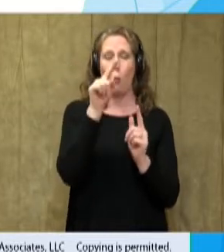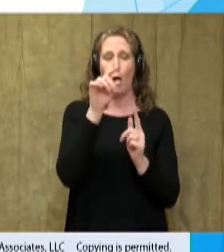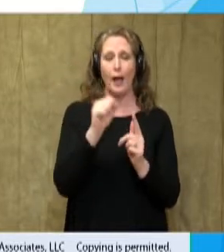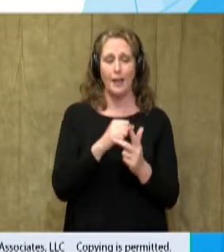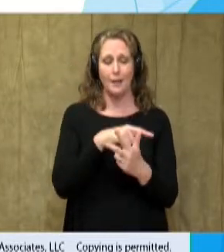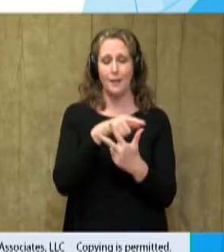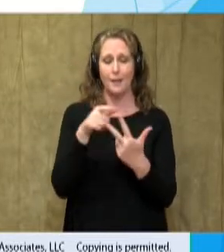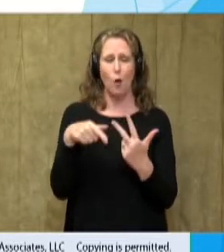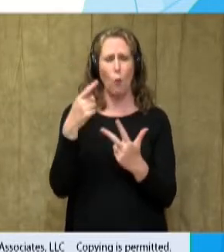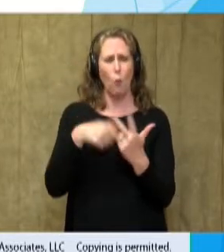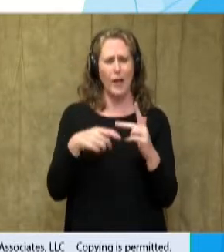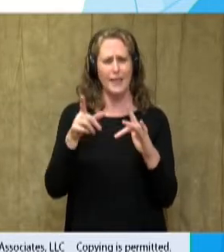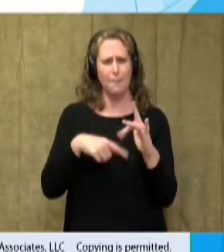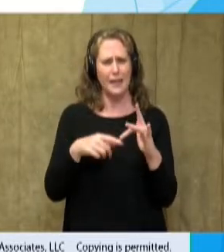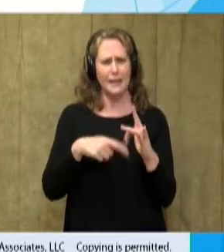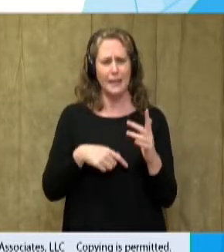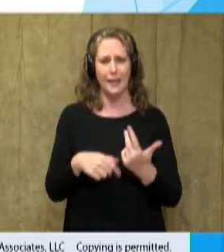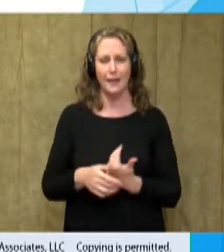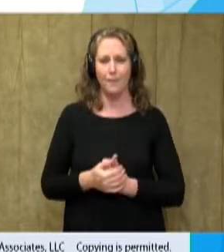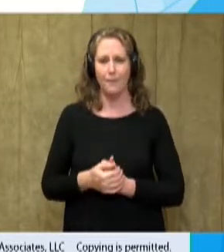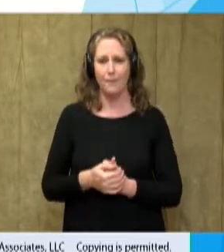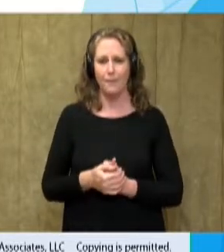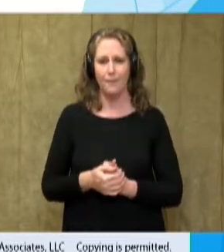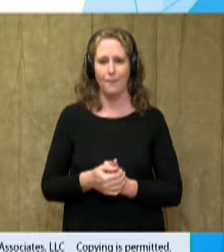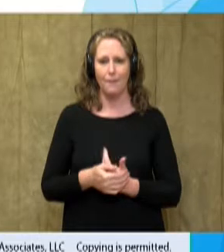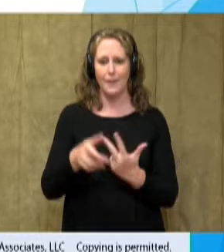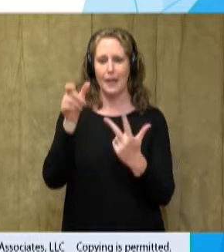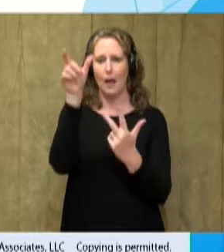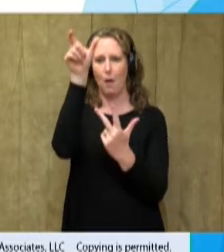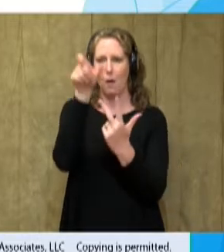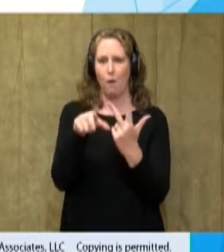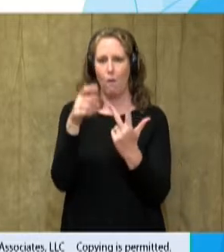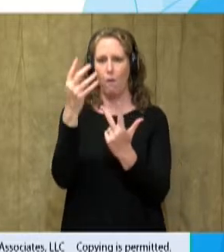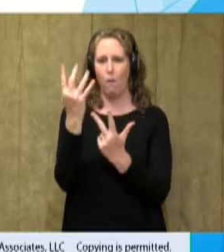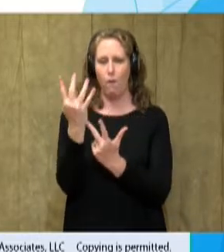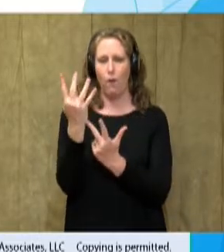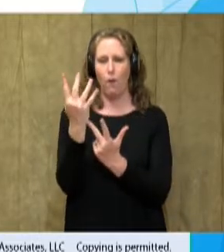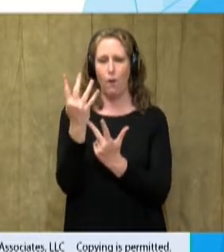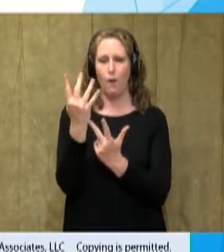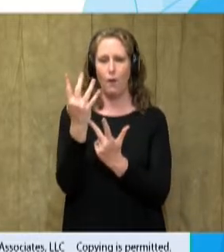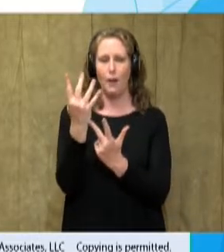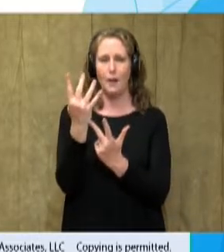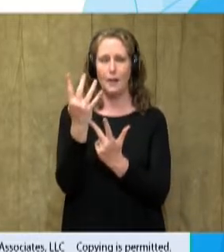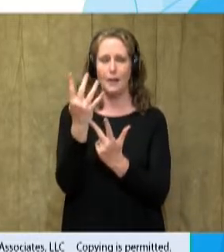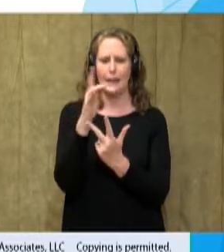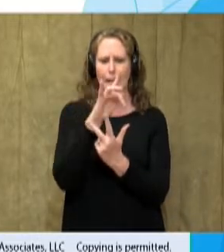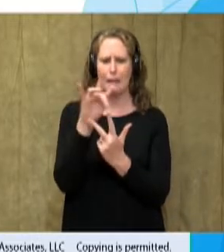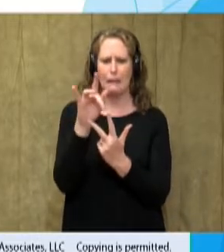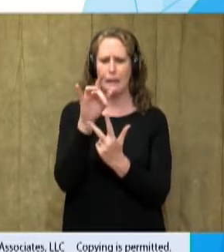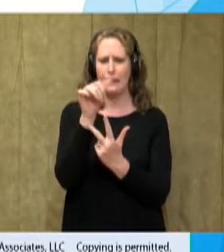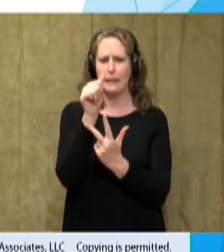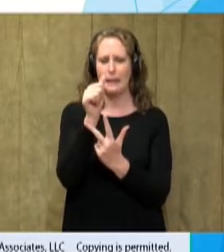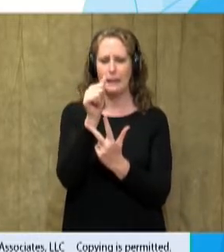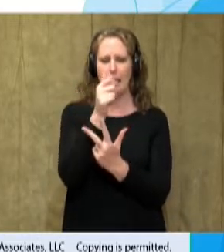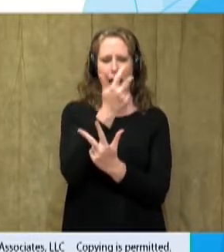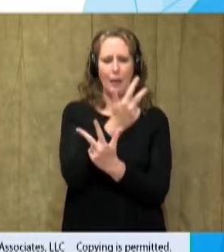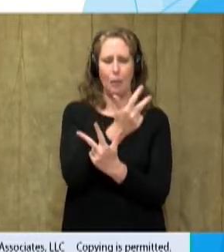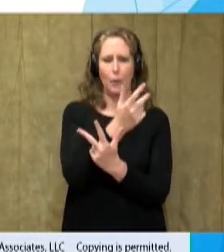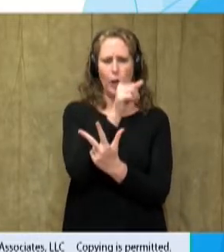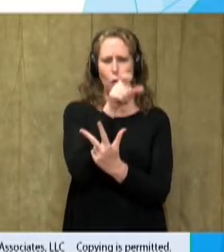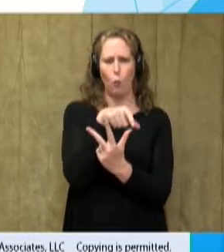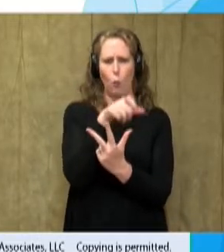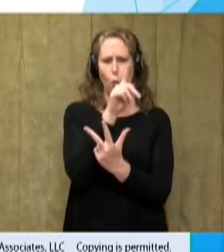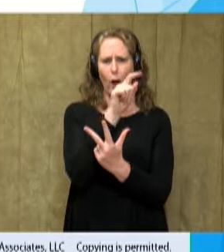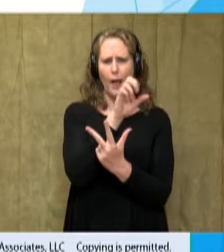Let's see what's missing. So we have 4 hundreds, blank 10, and 3 ones. What